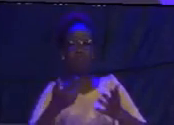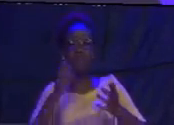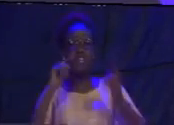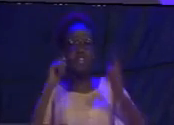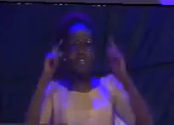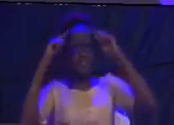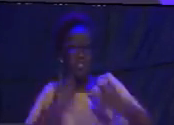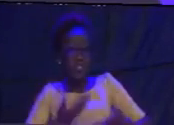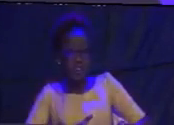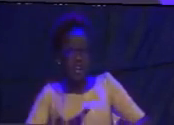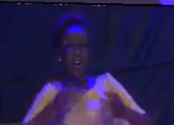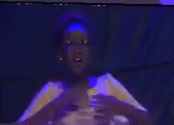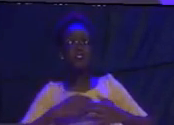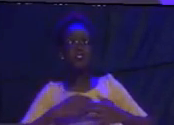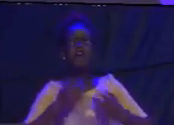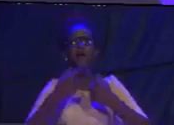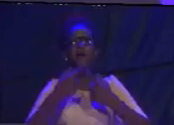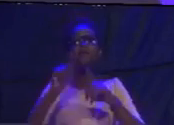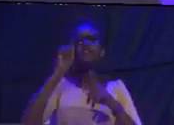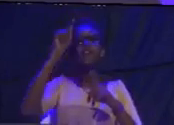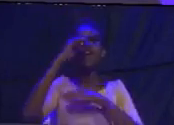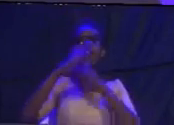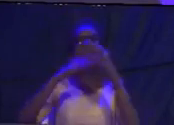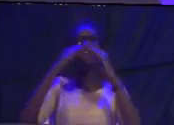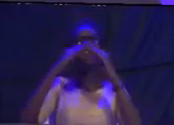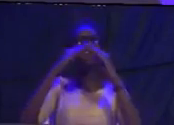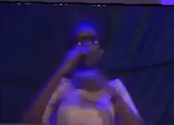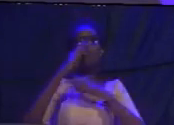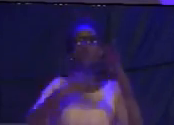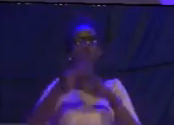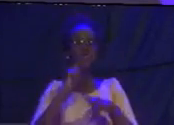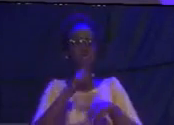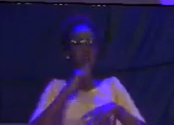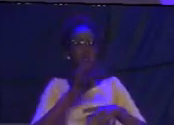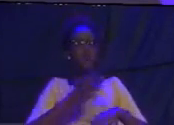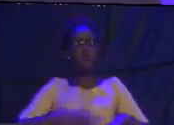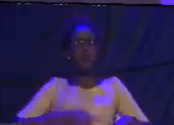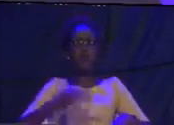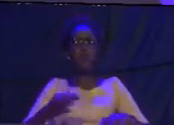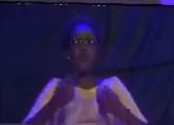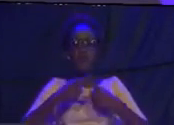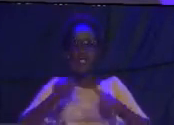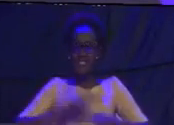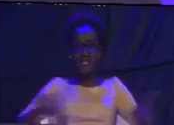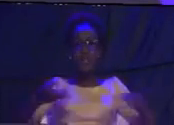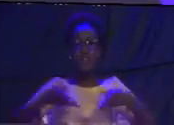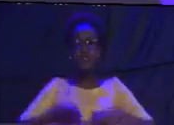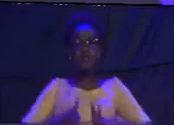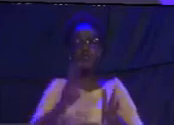Hallelujah! Hallelujah! That's why fighting with heaven, cooperating with